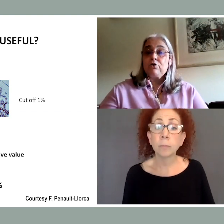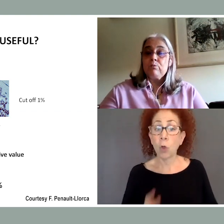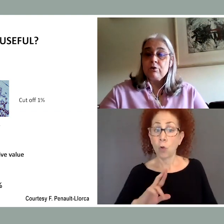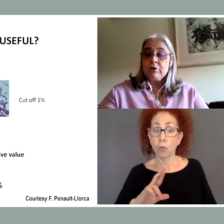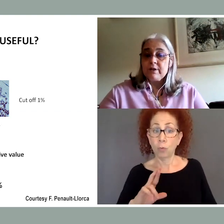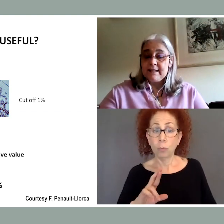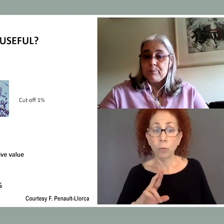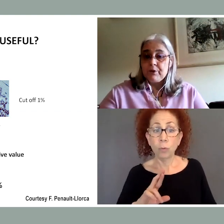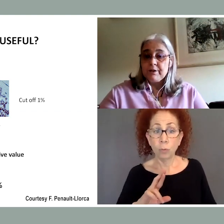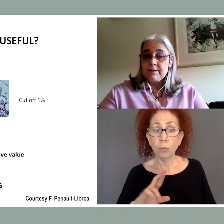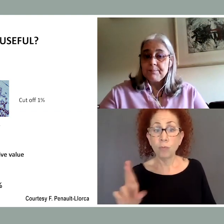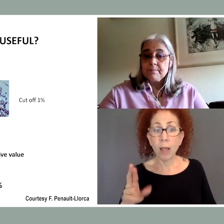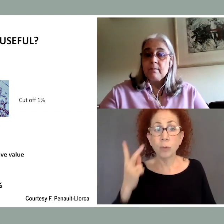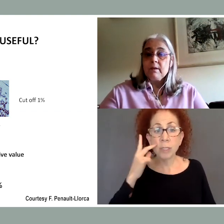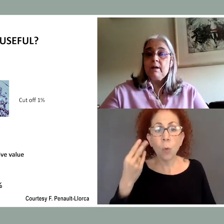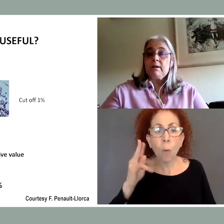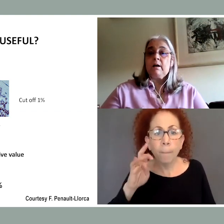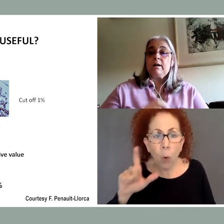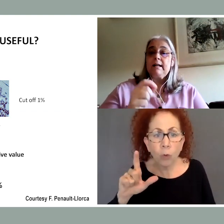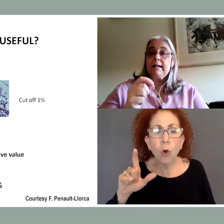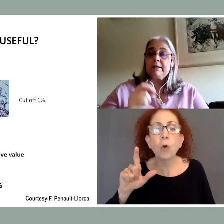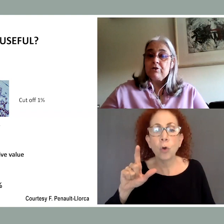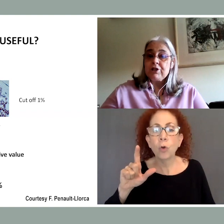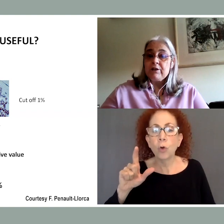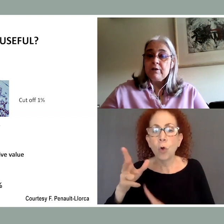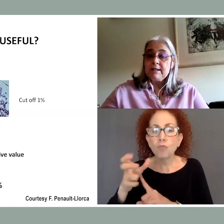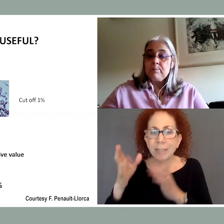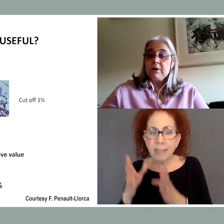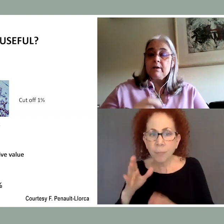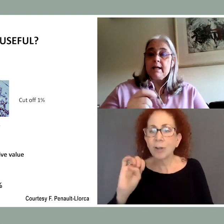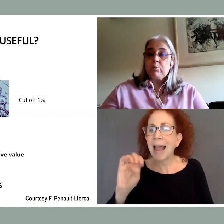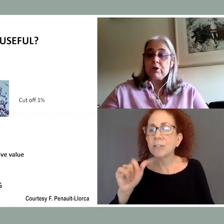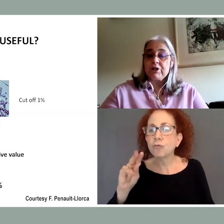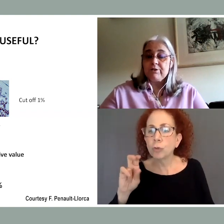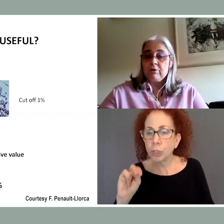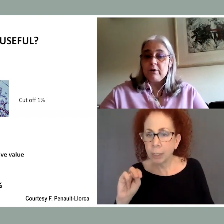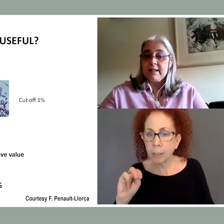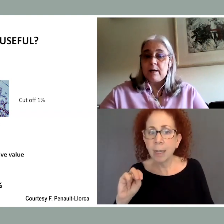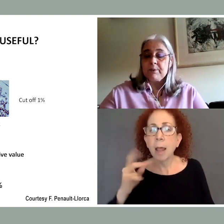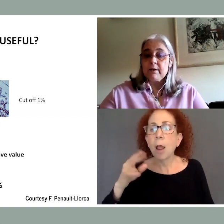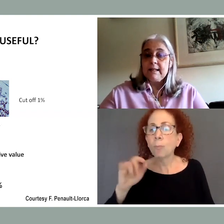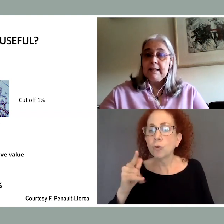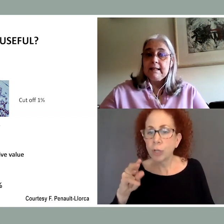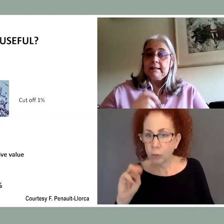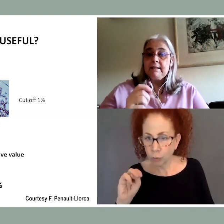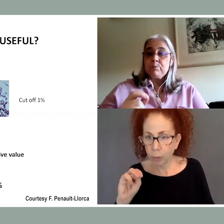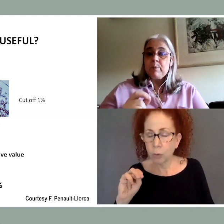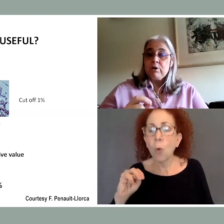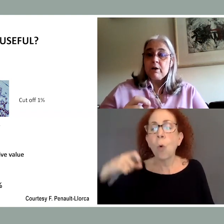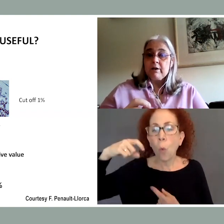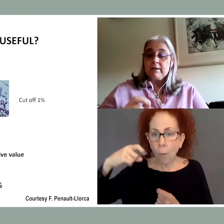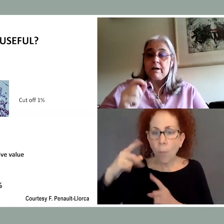the hormonal receptors that are estrogen receptor and progesterone receptor. And